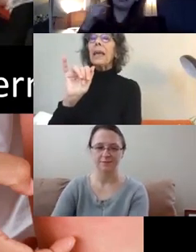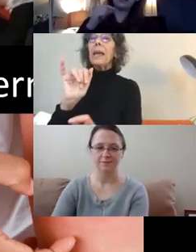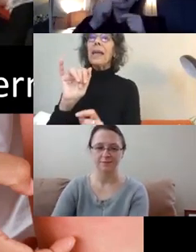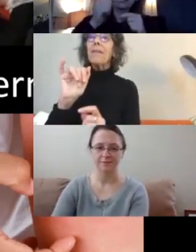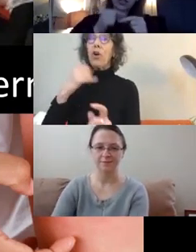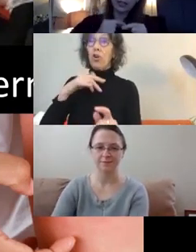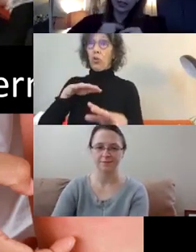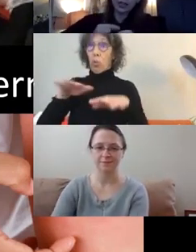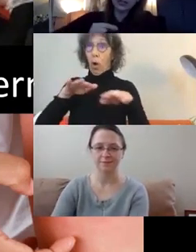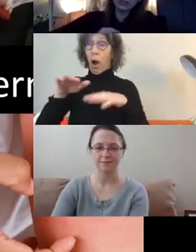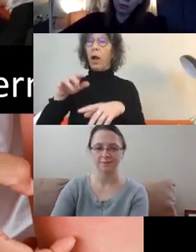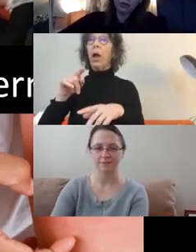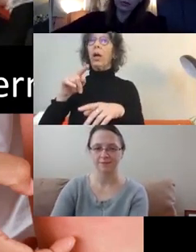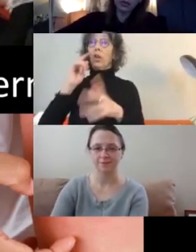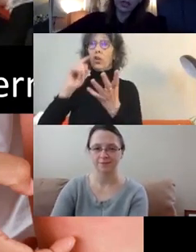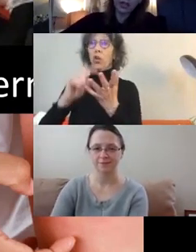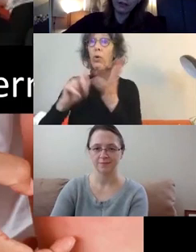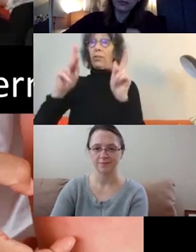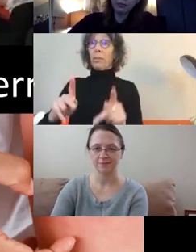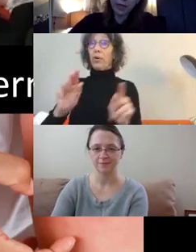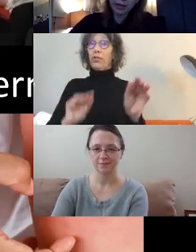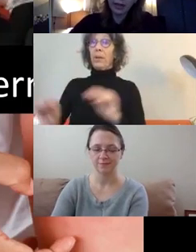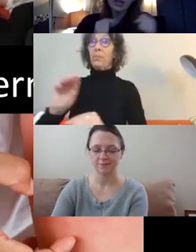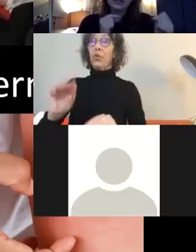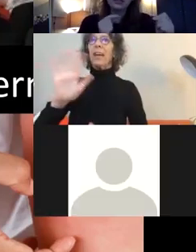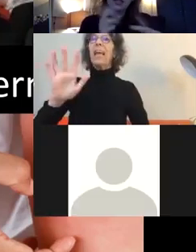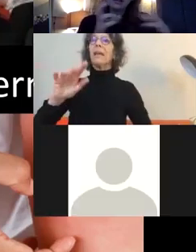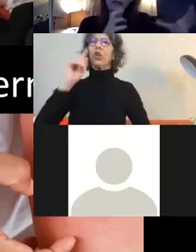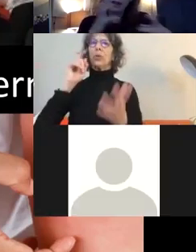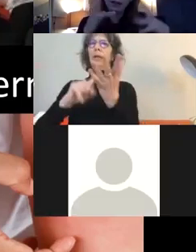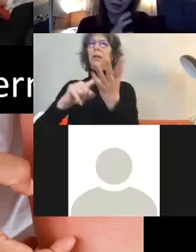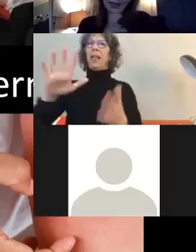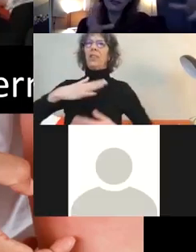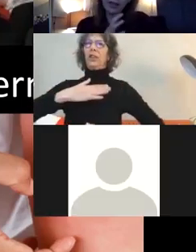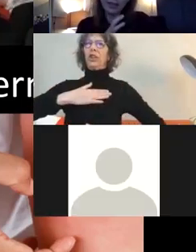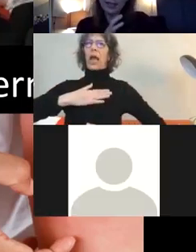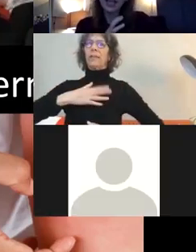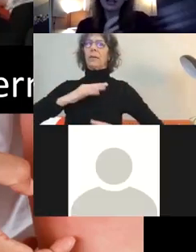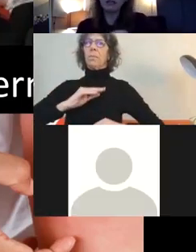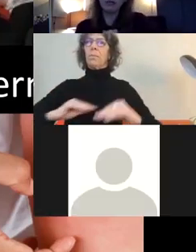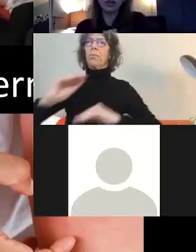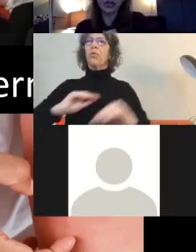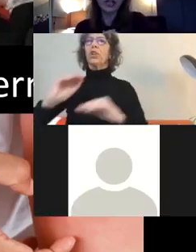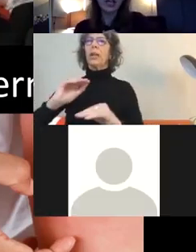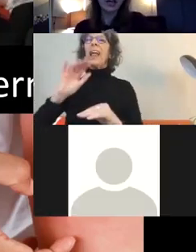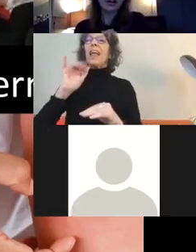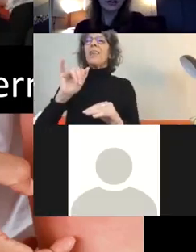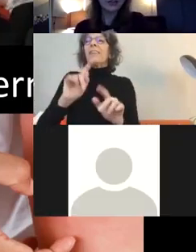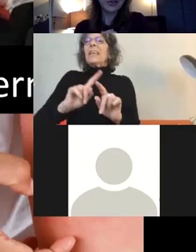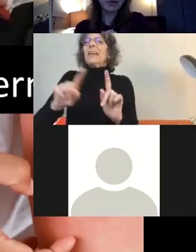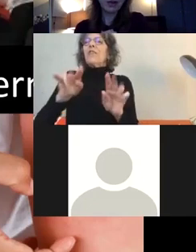moves versus just the chest motion of his breathing. So these are like different scale of motion.